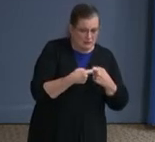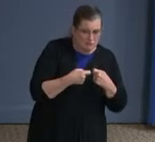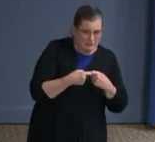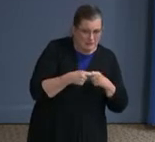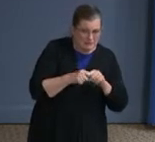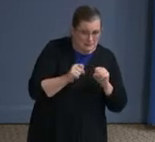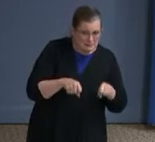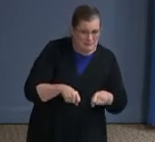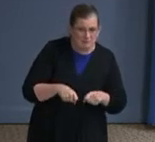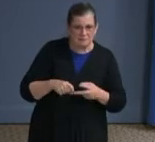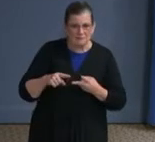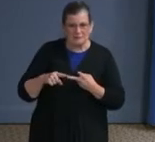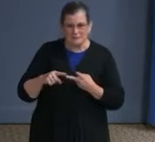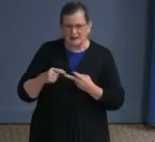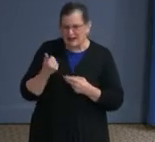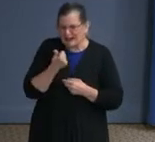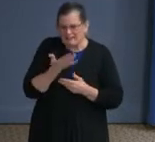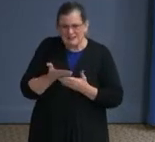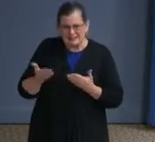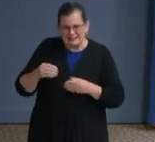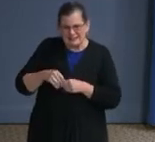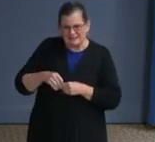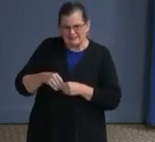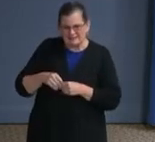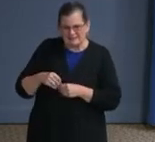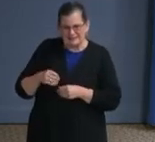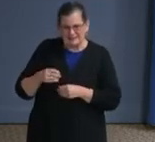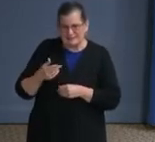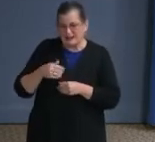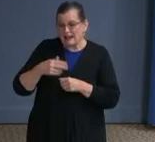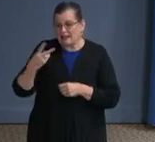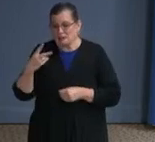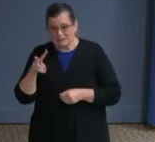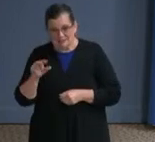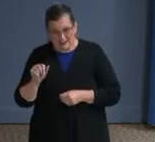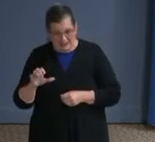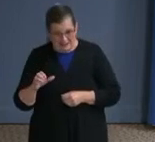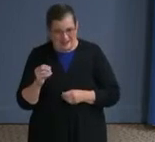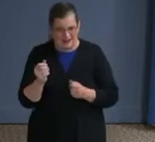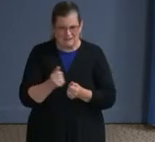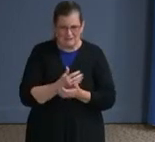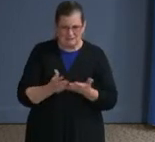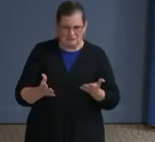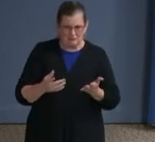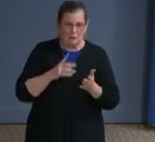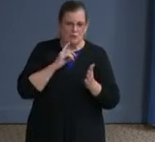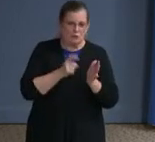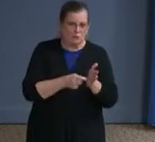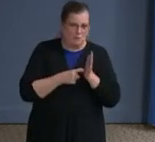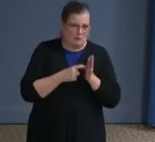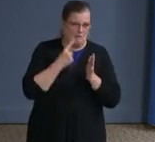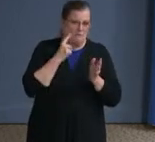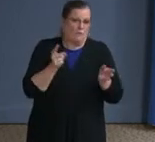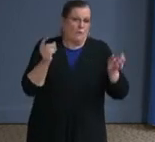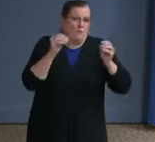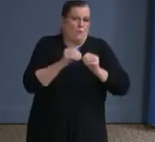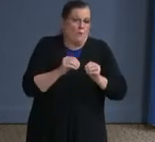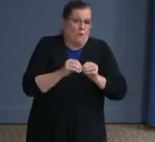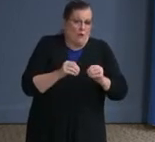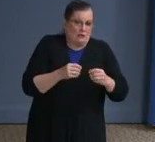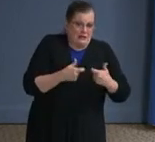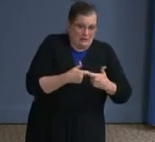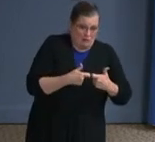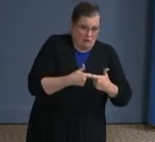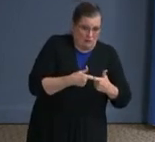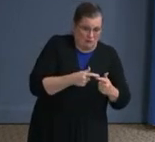electric automobiles, to try to help jumpstart the demand for electric vehicles. There are also two bills that are coming